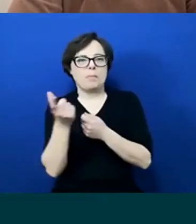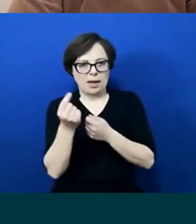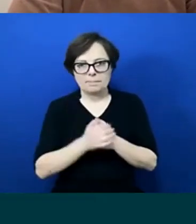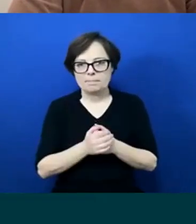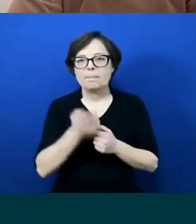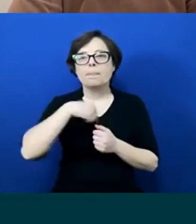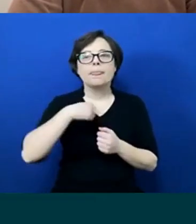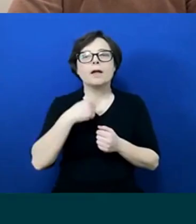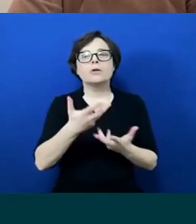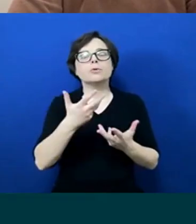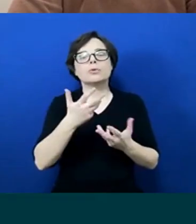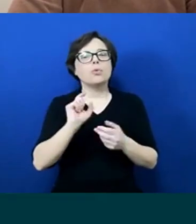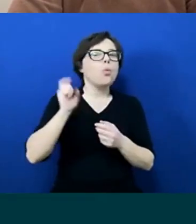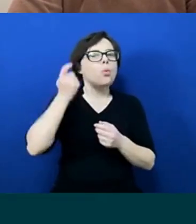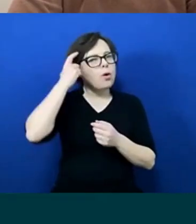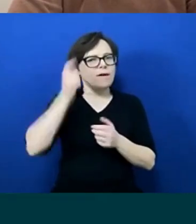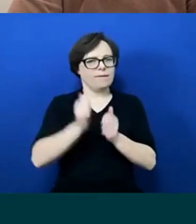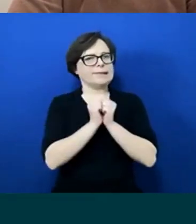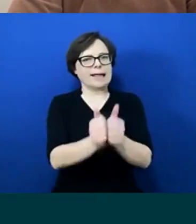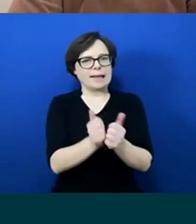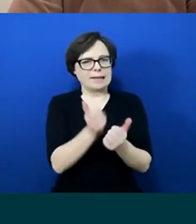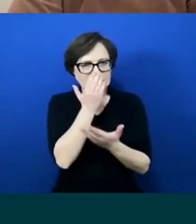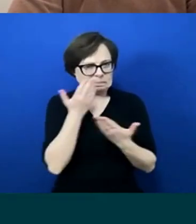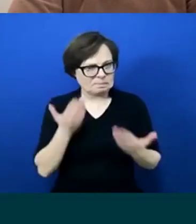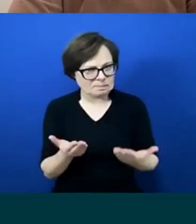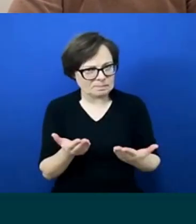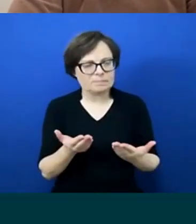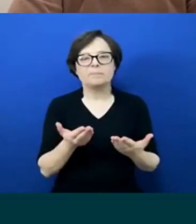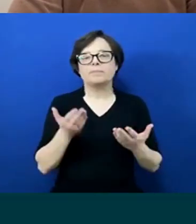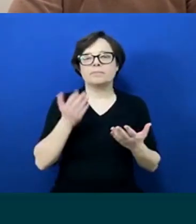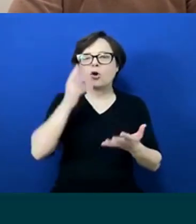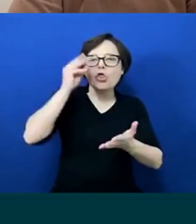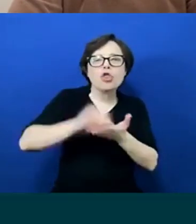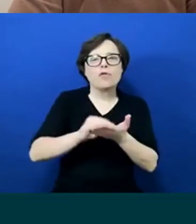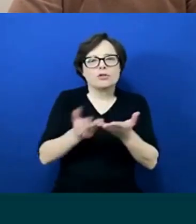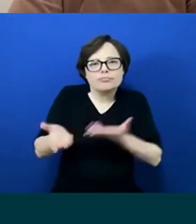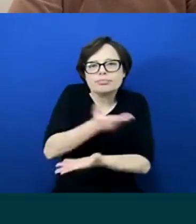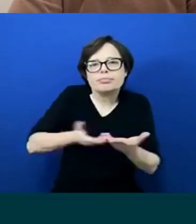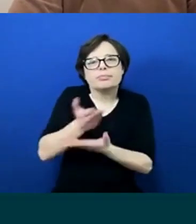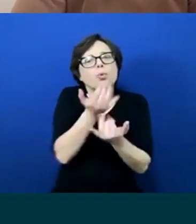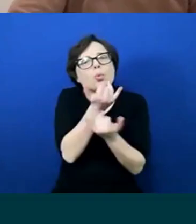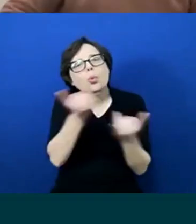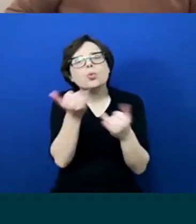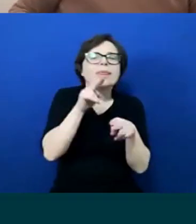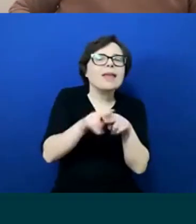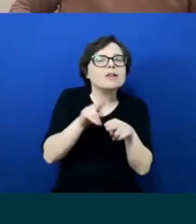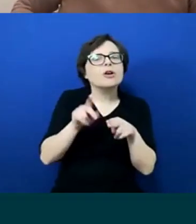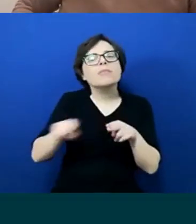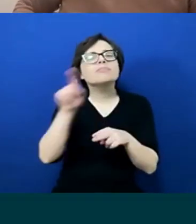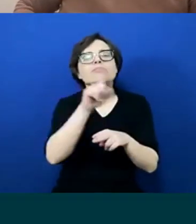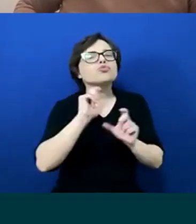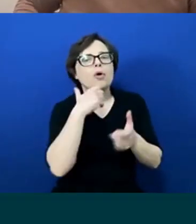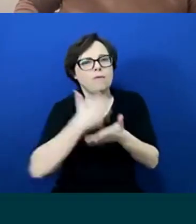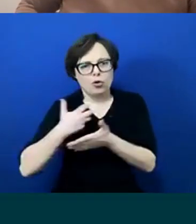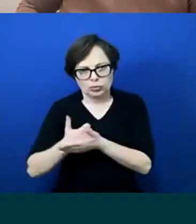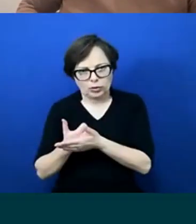is to facilitate experience exchange between US representatives of Polish towns and Swiss